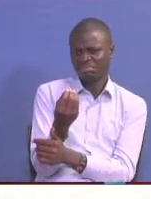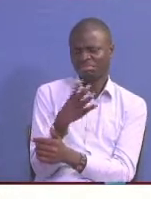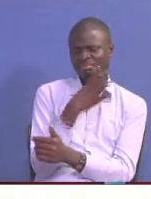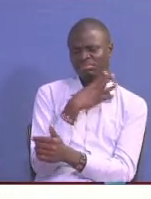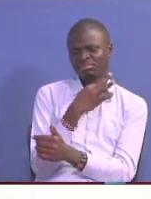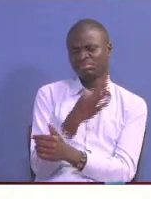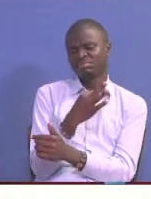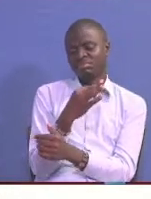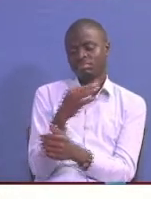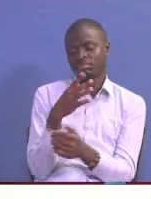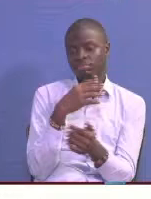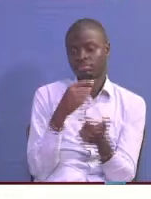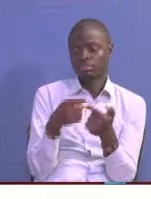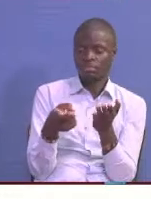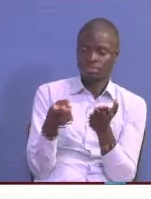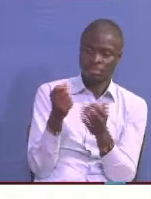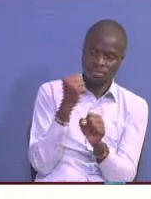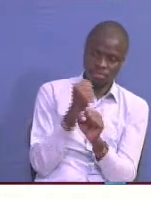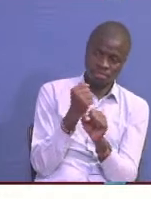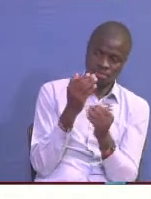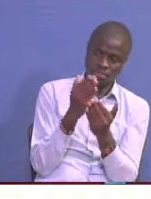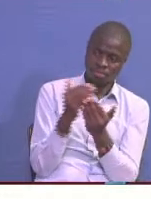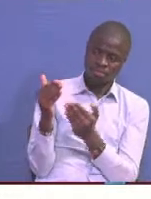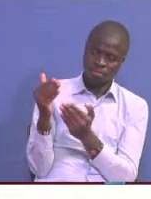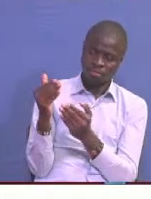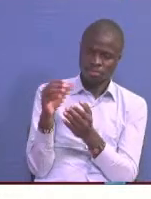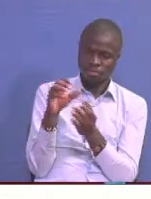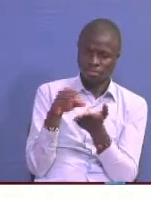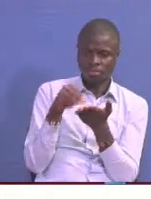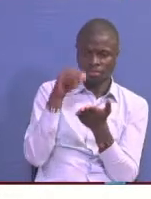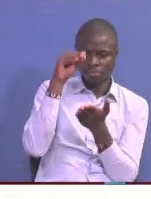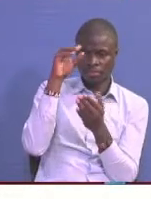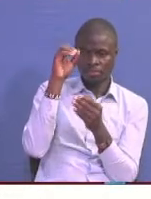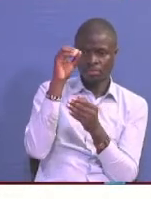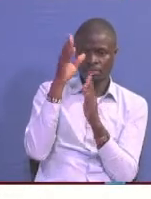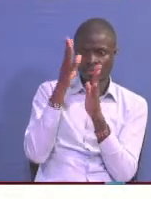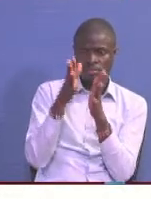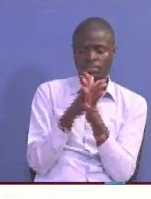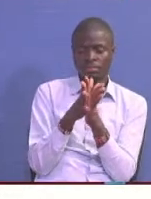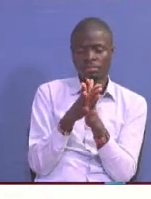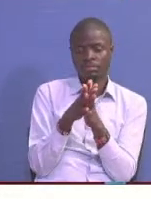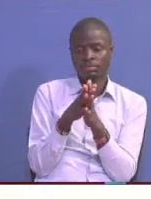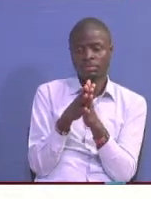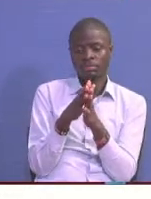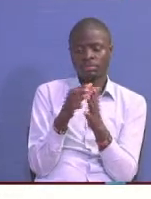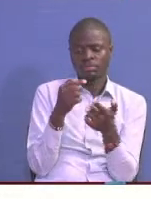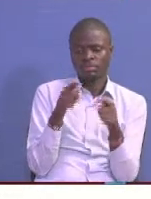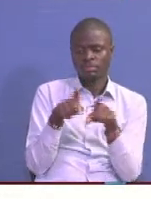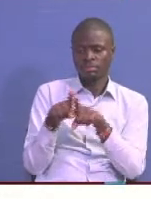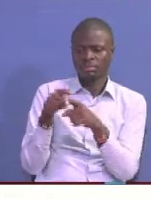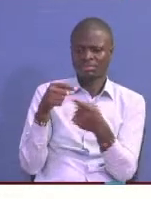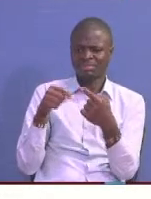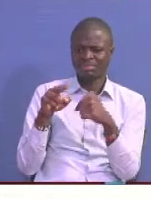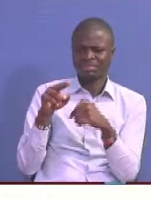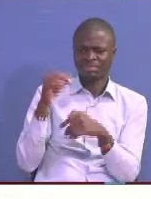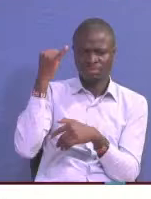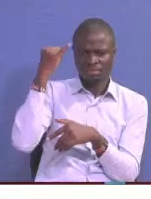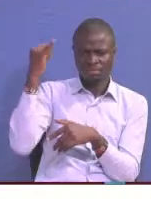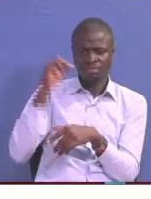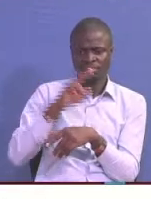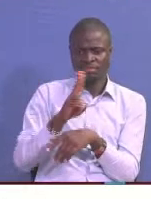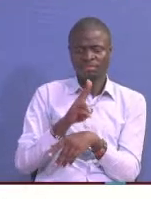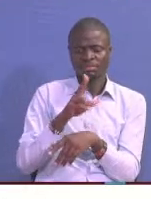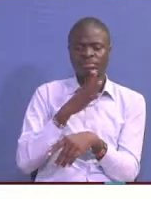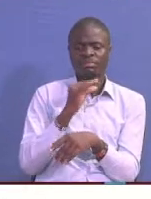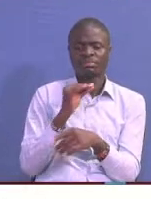wanting. We need to do something as scholars. And he also brought out the issue of us, the